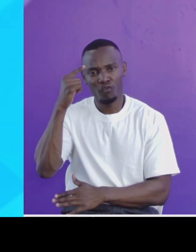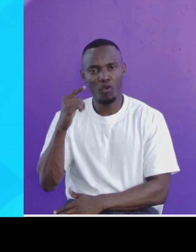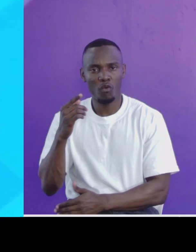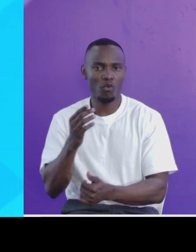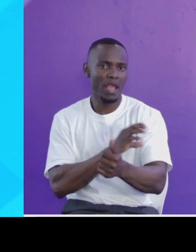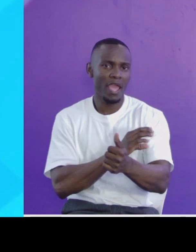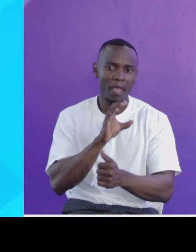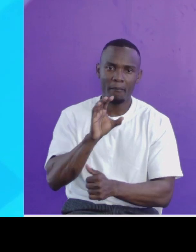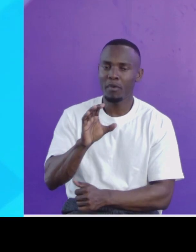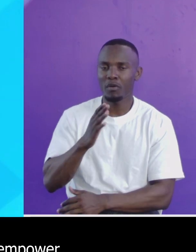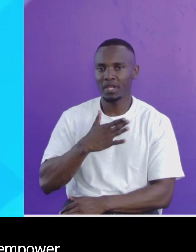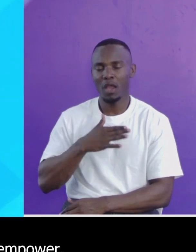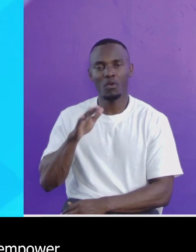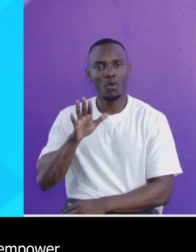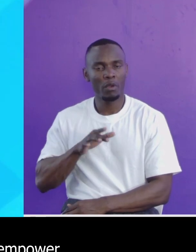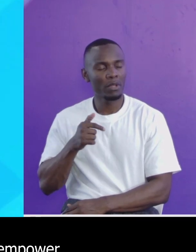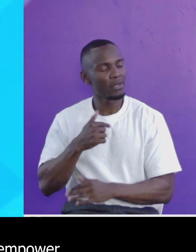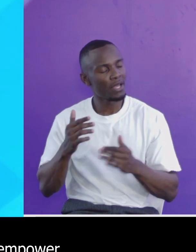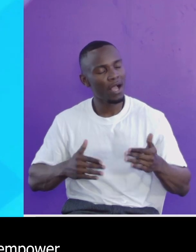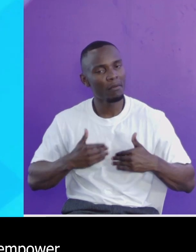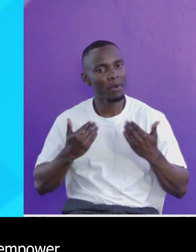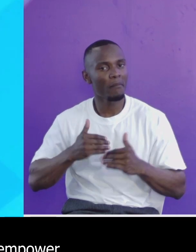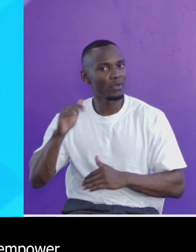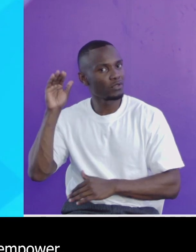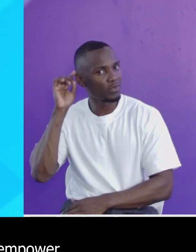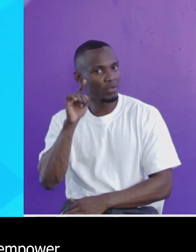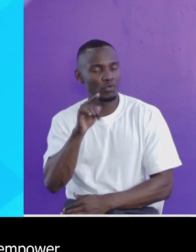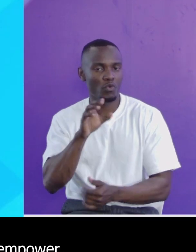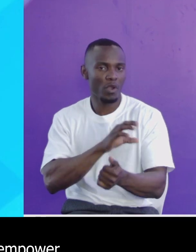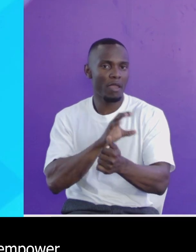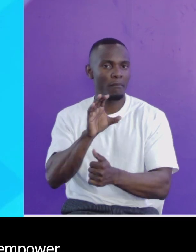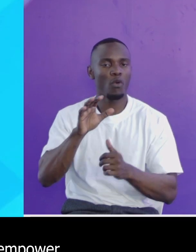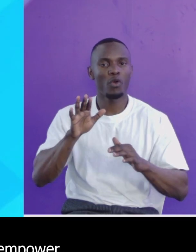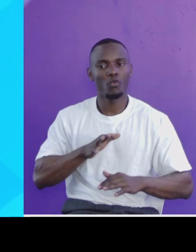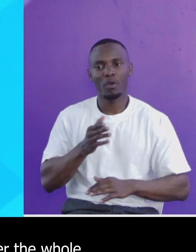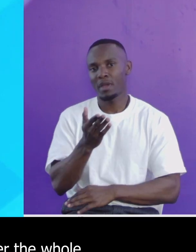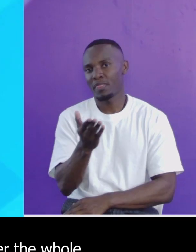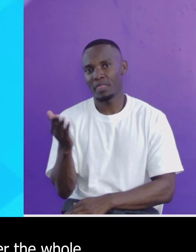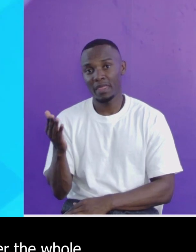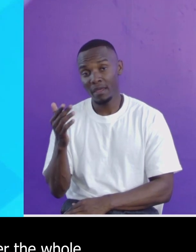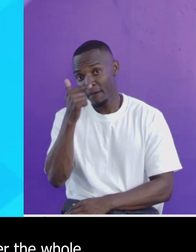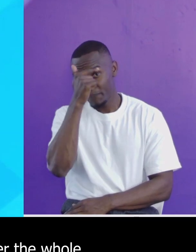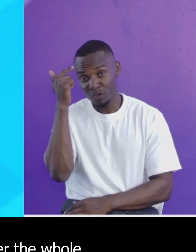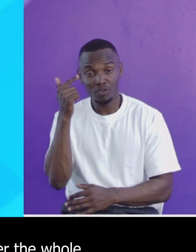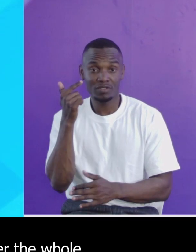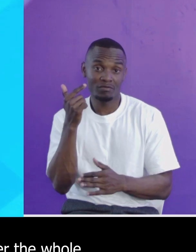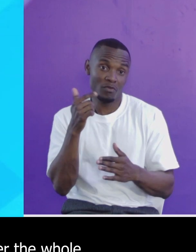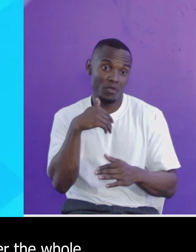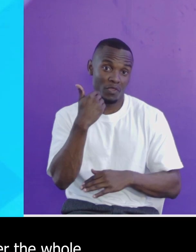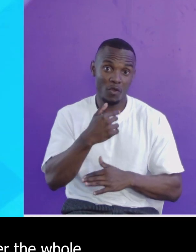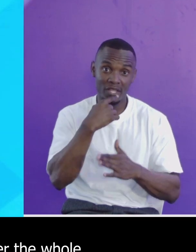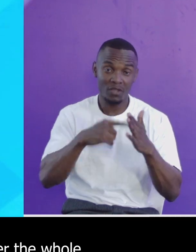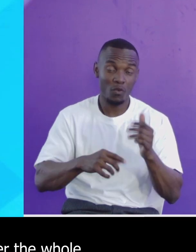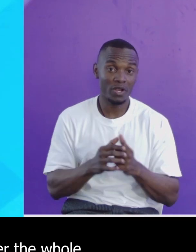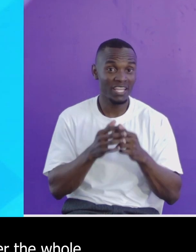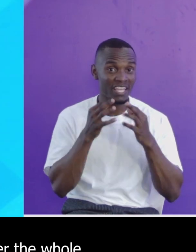I'm so happy to hear that you empower women there, because if you empower, it is said that if you empower